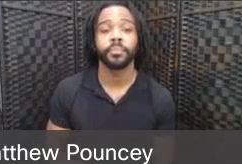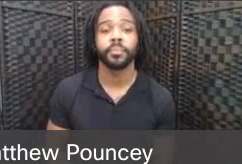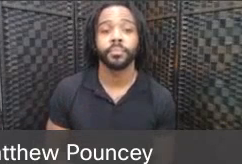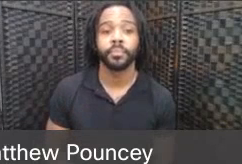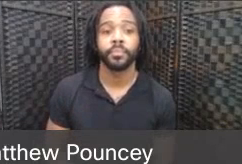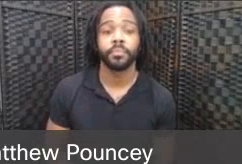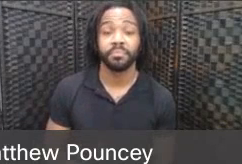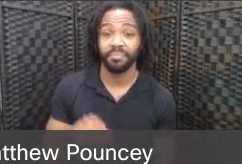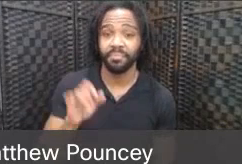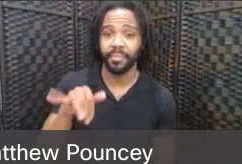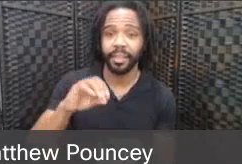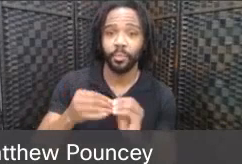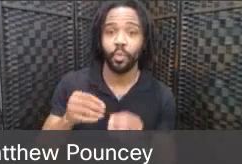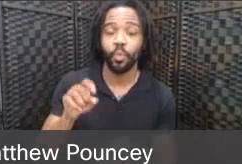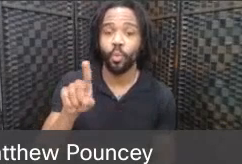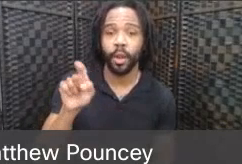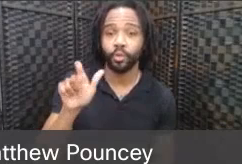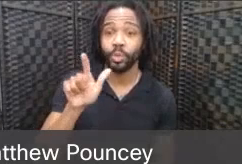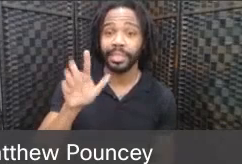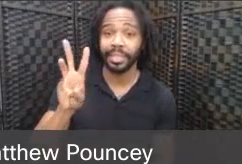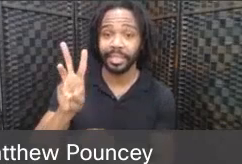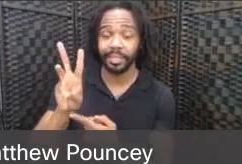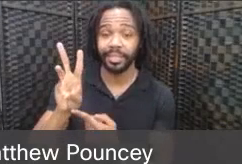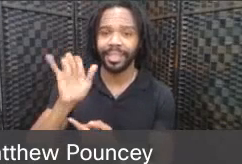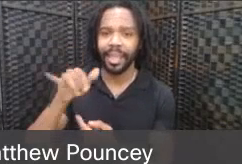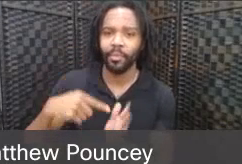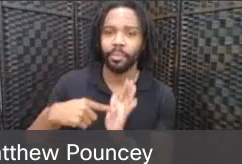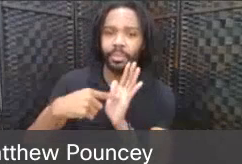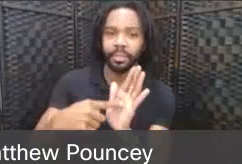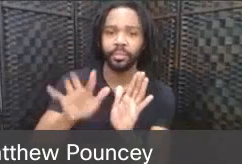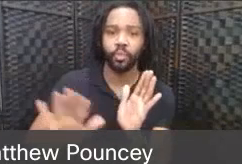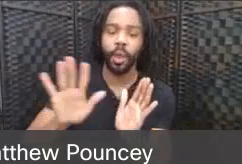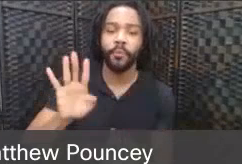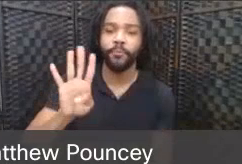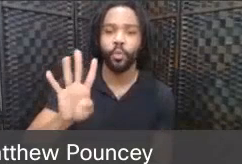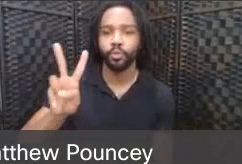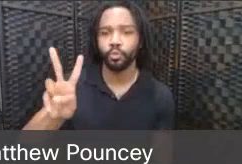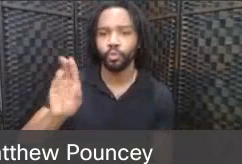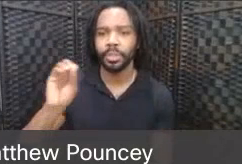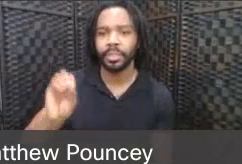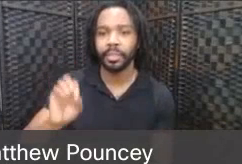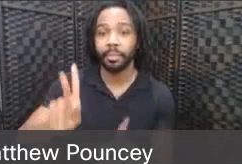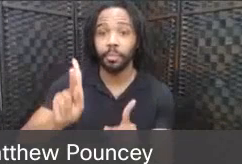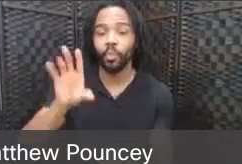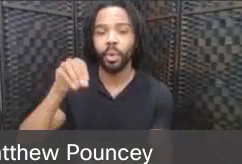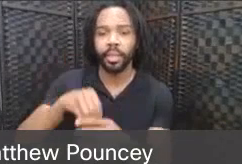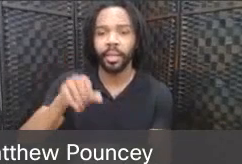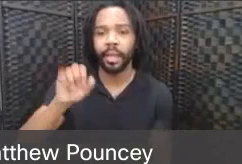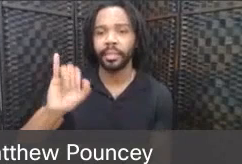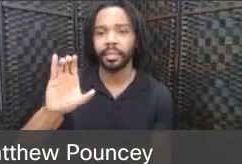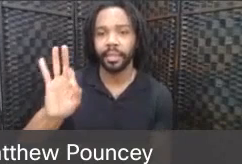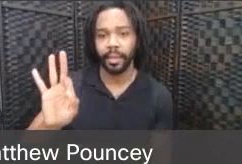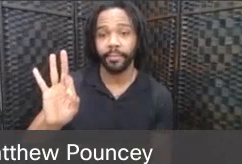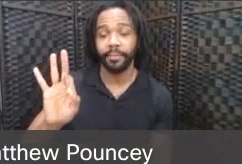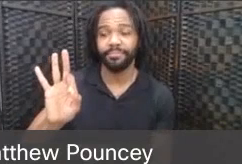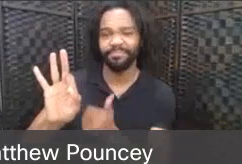the 126 people represent about 42% of people in ICFs